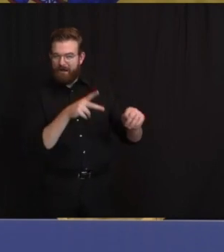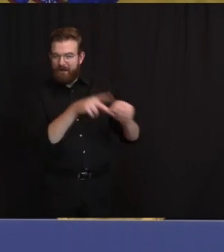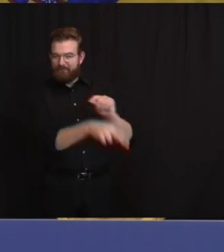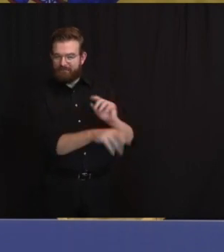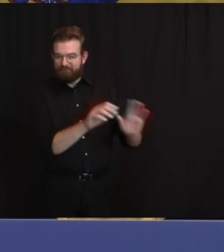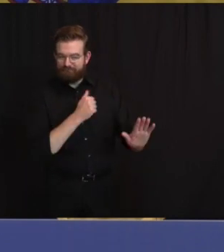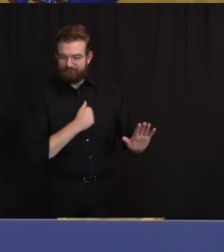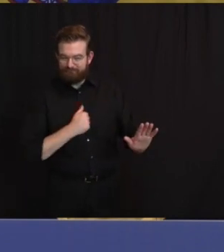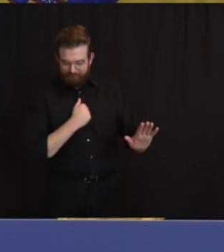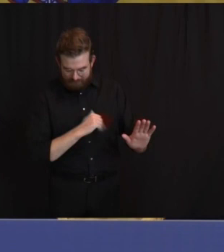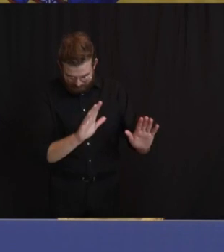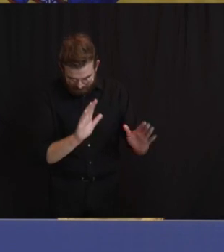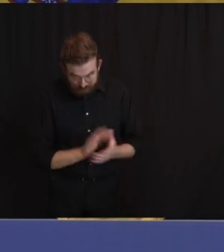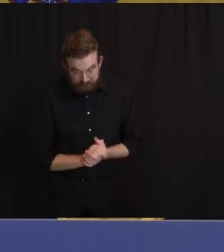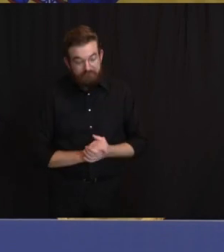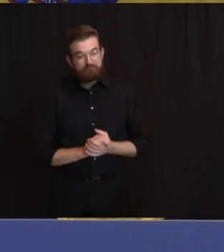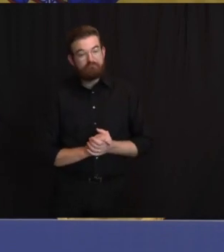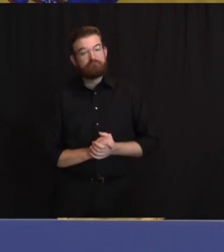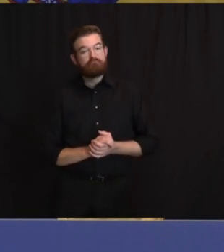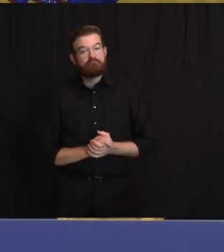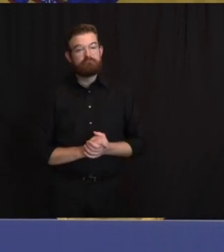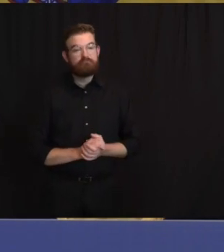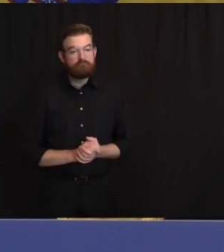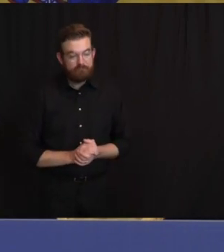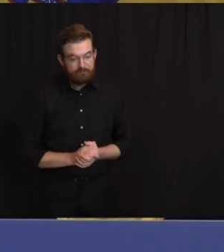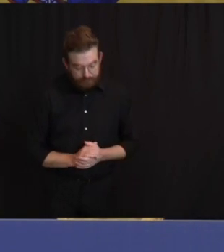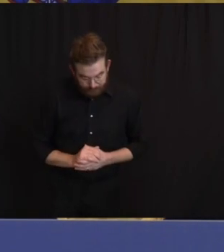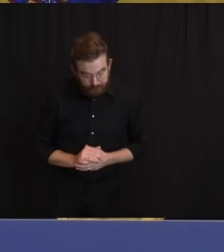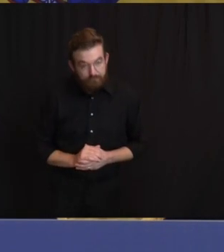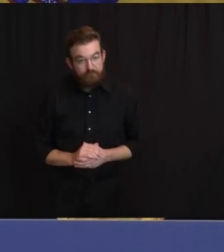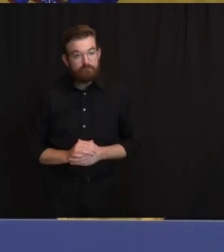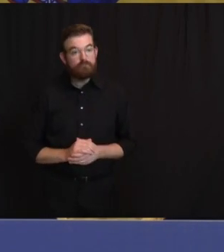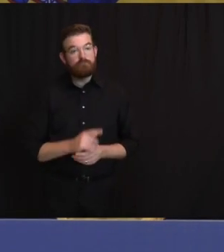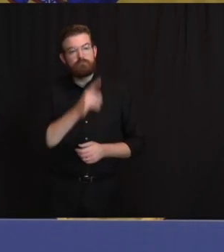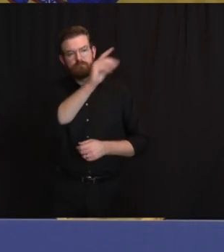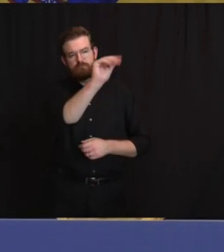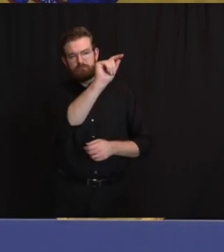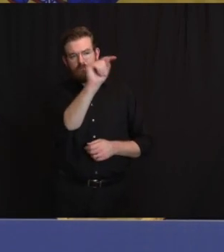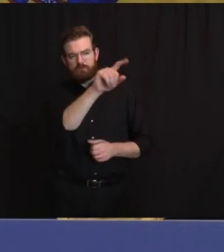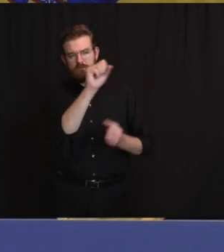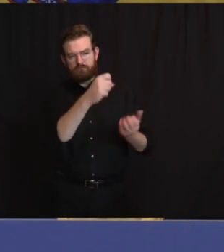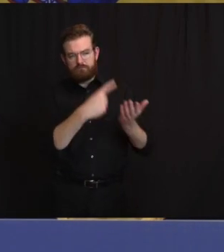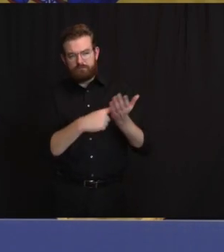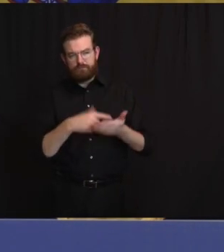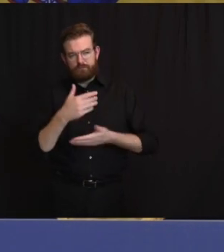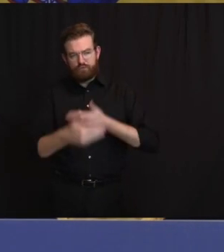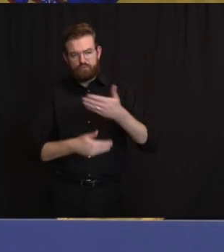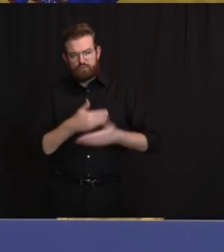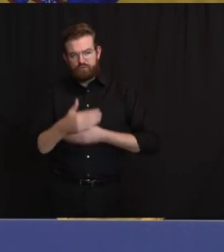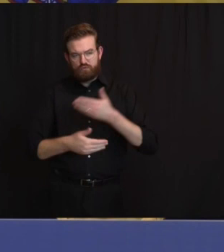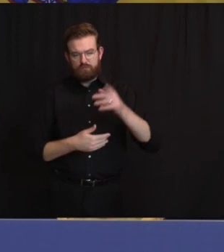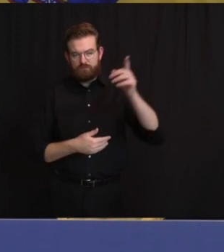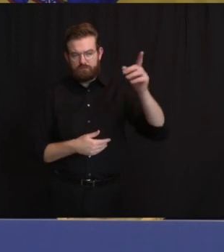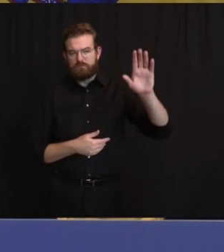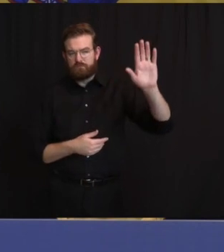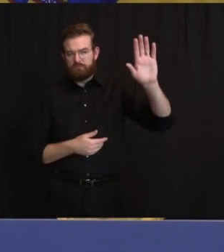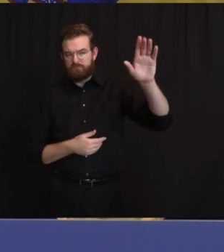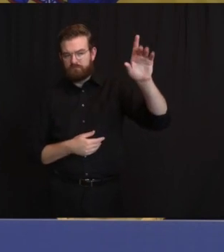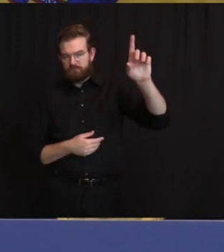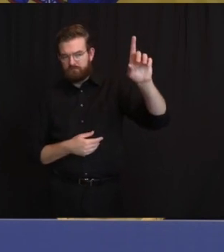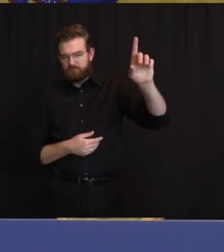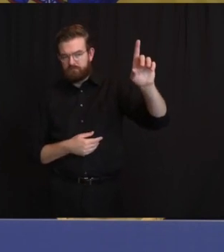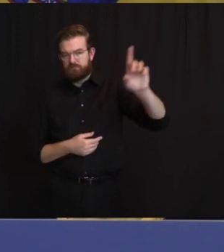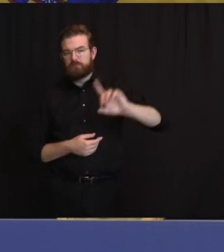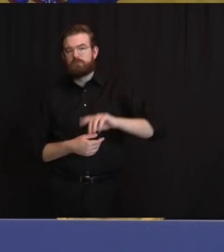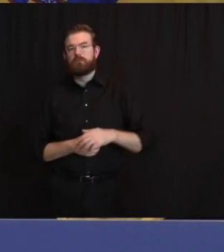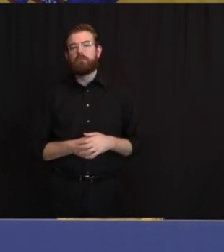I'll come back to Matt Plotkin. May want to talk about the actual processes next. We're not going to have any comment about any legal matters, so I'm not going to